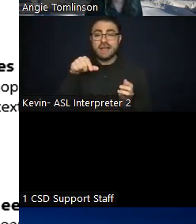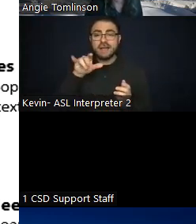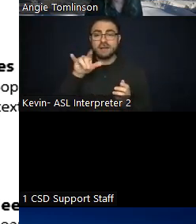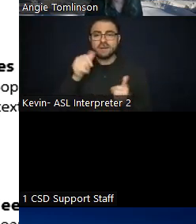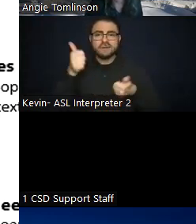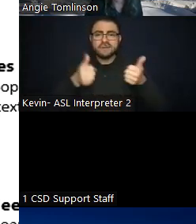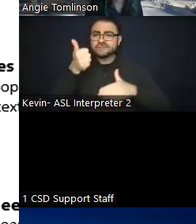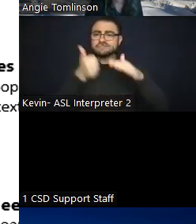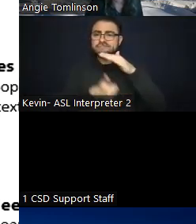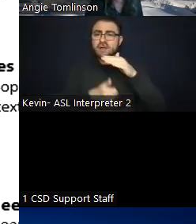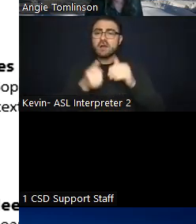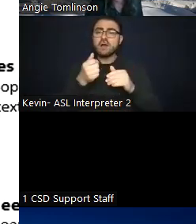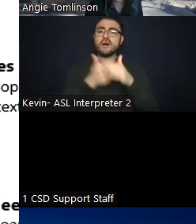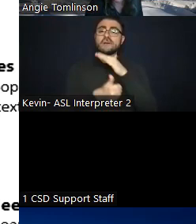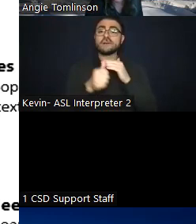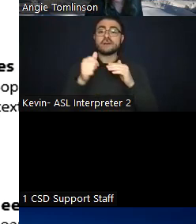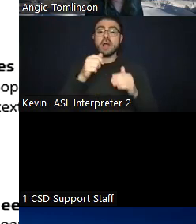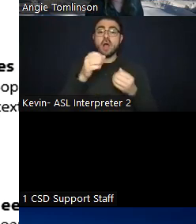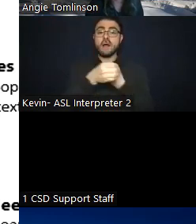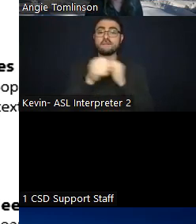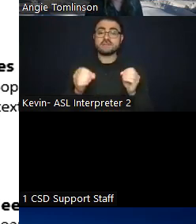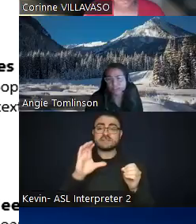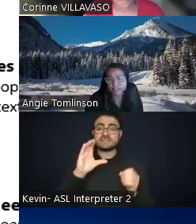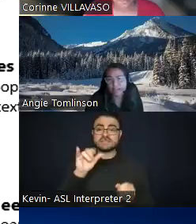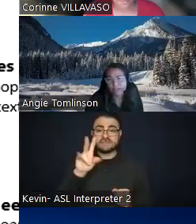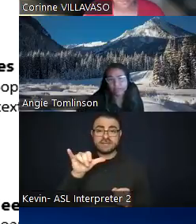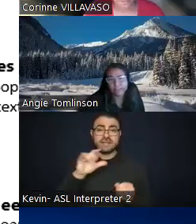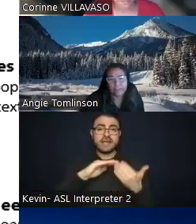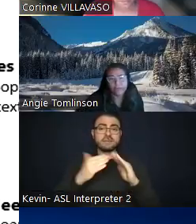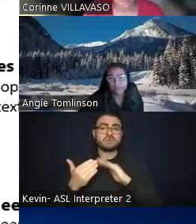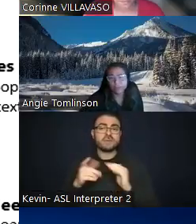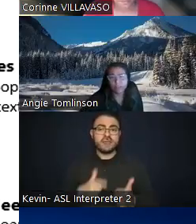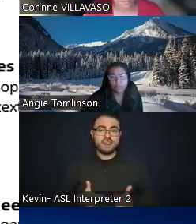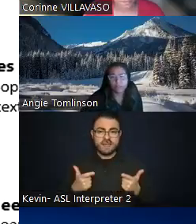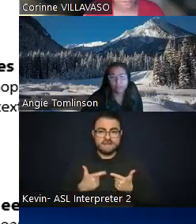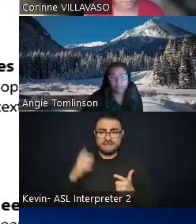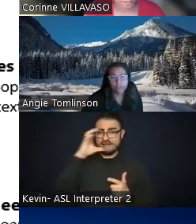under Office of Community and Civic Life? I guess this is a question for staff. Thank you.